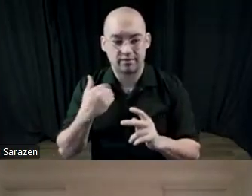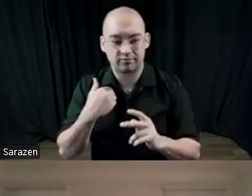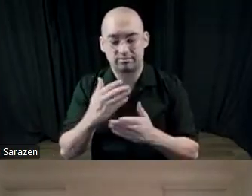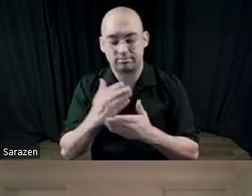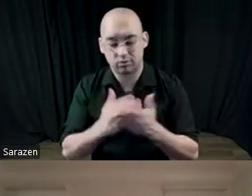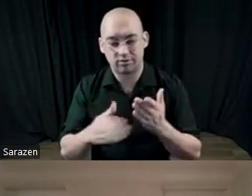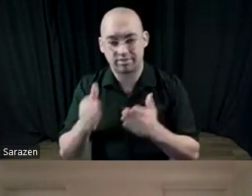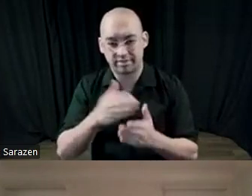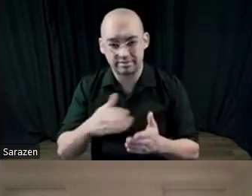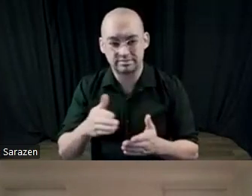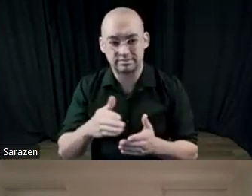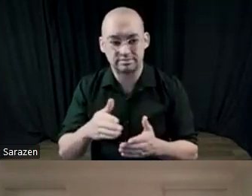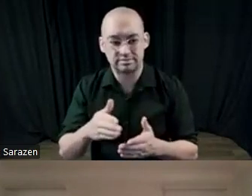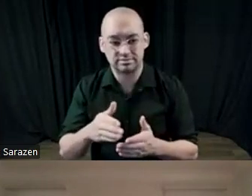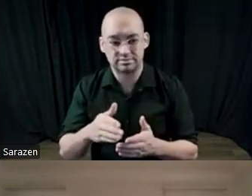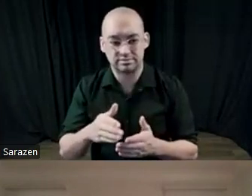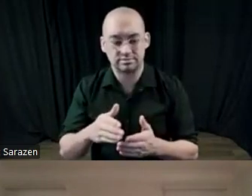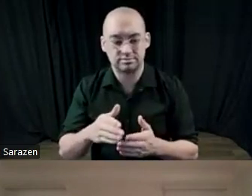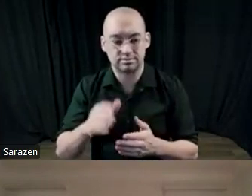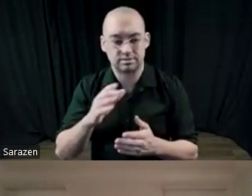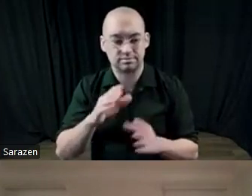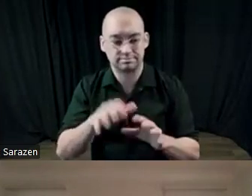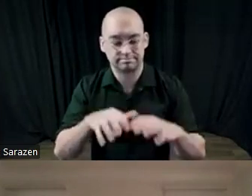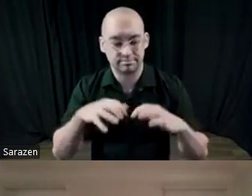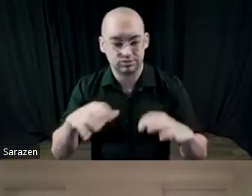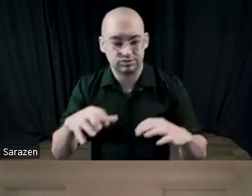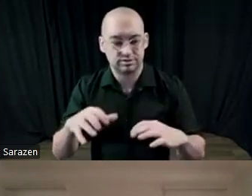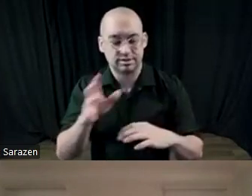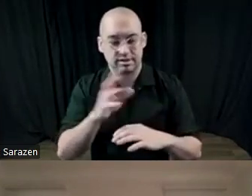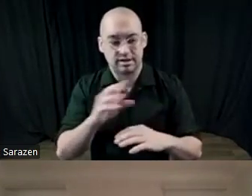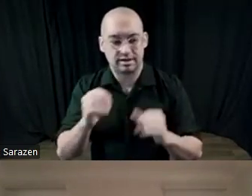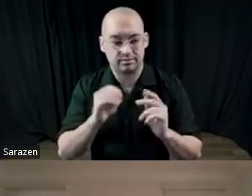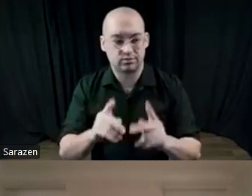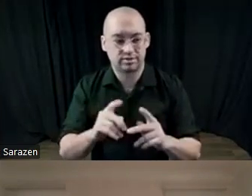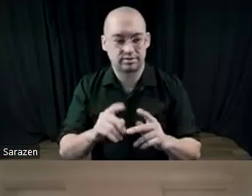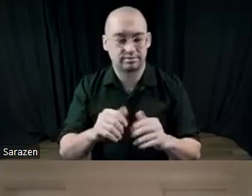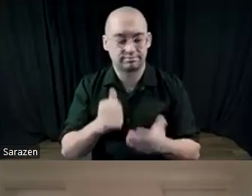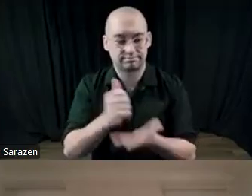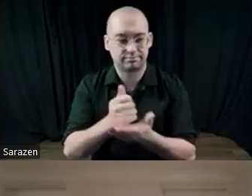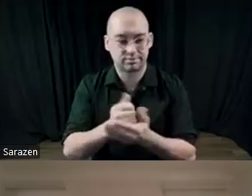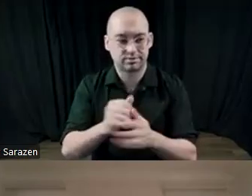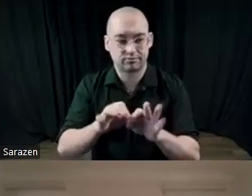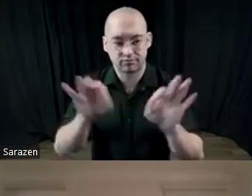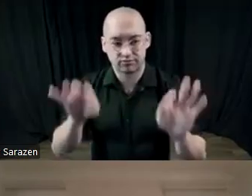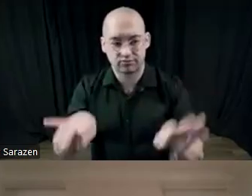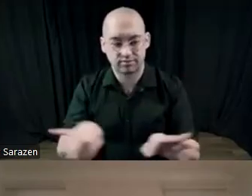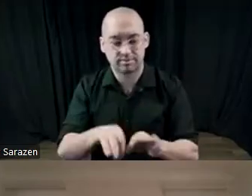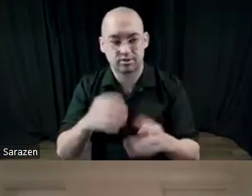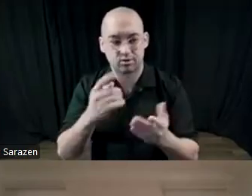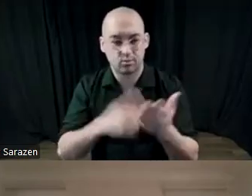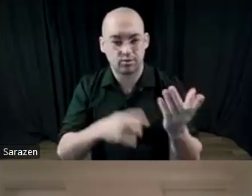of this commission and the opportunity to help frame what we've been talking about.